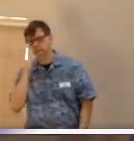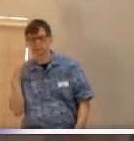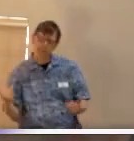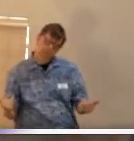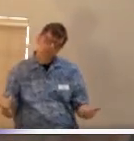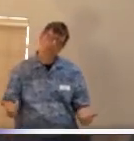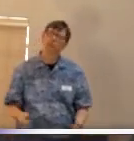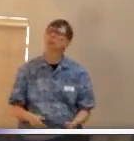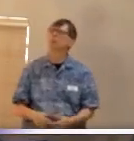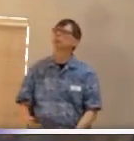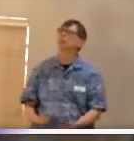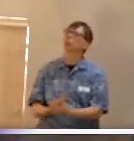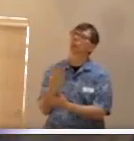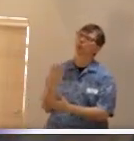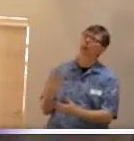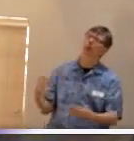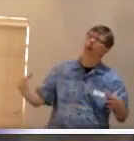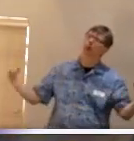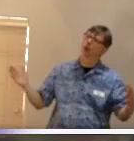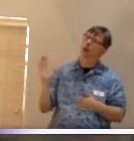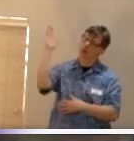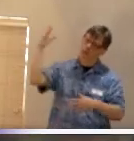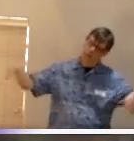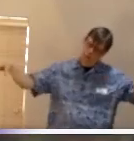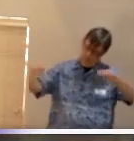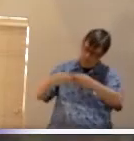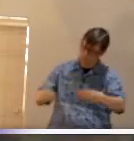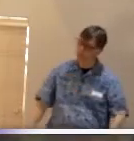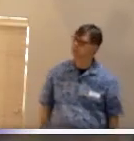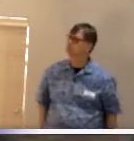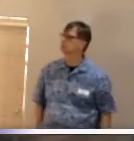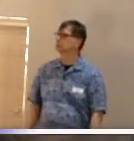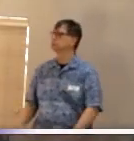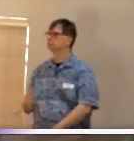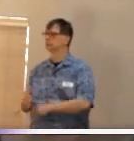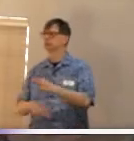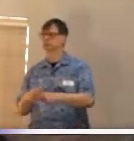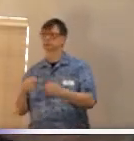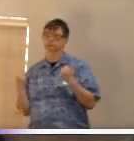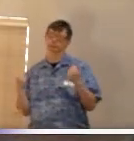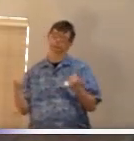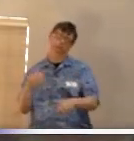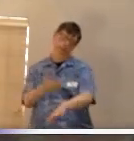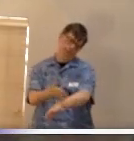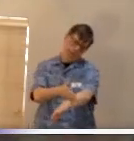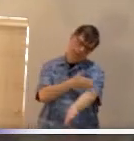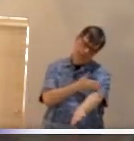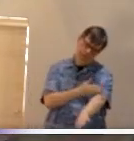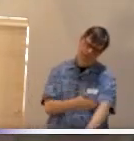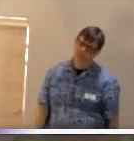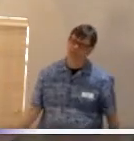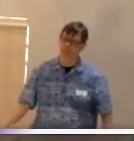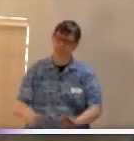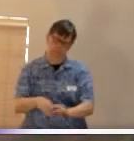of orientation would they grow up with to the world, right? They might develop some people-pleasing energy patterns. They might try to